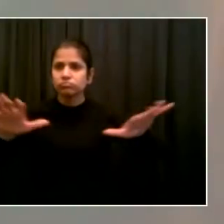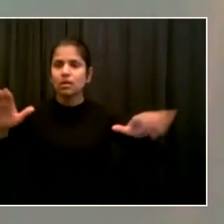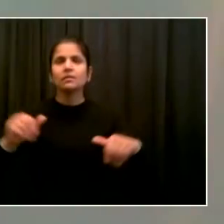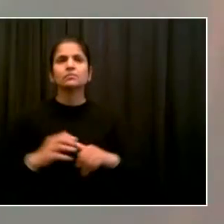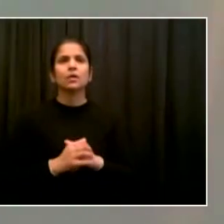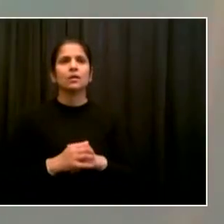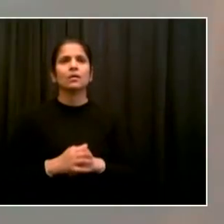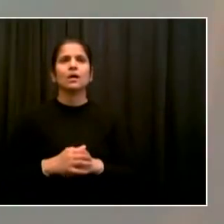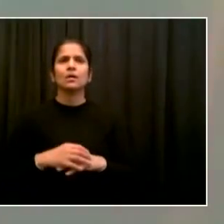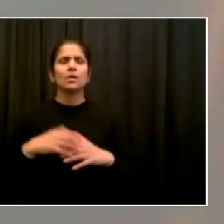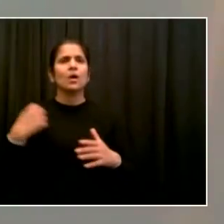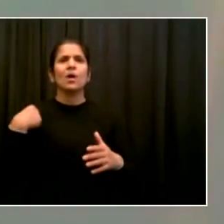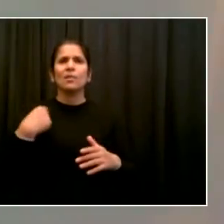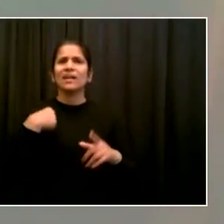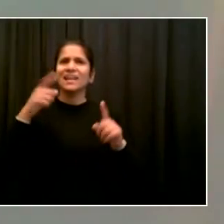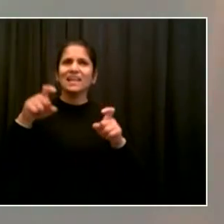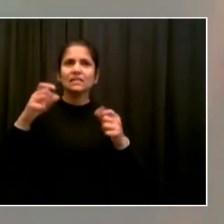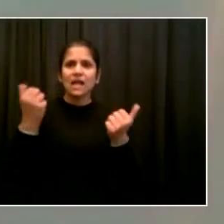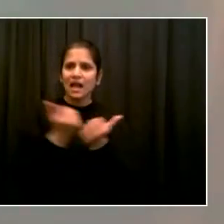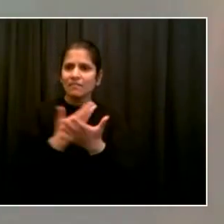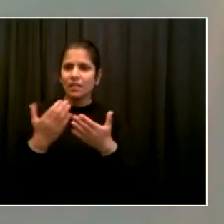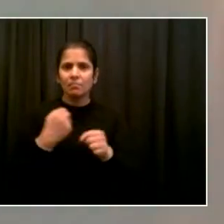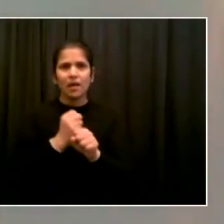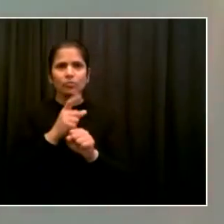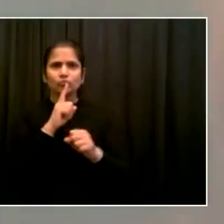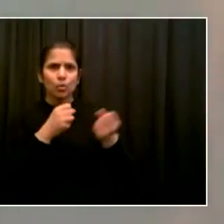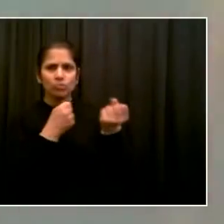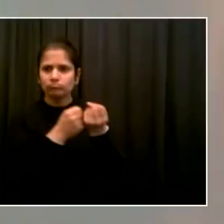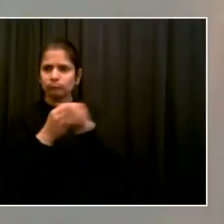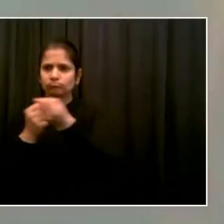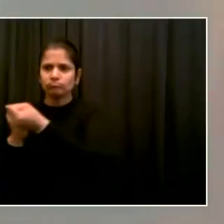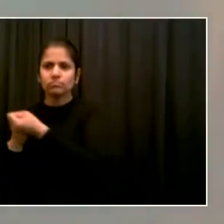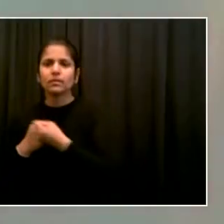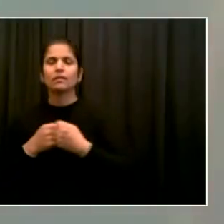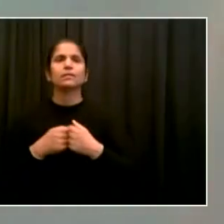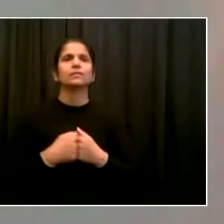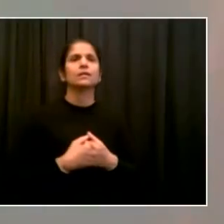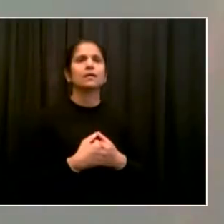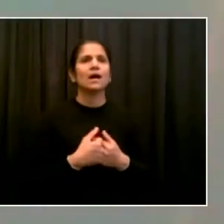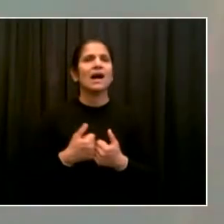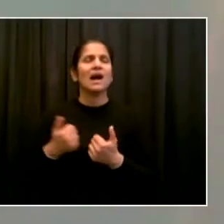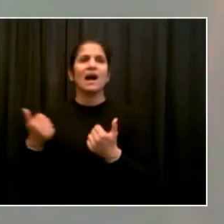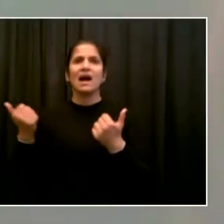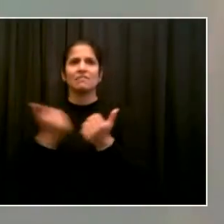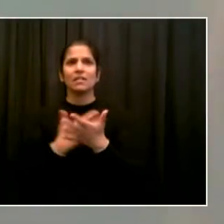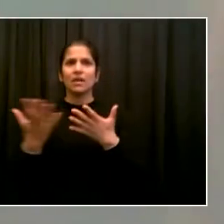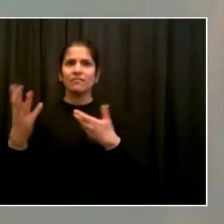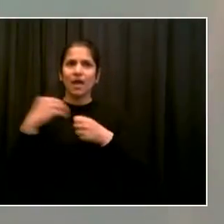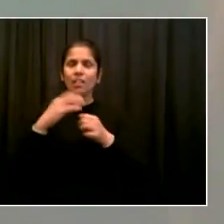point as we continue in this sort of tense fight that we have right now with the virus. Thank you. Dr. Choksi.